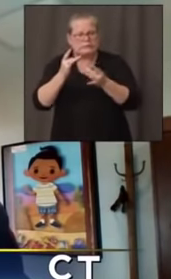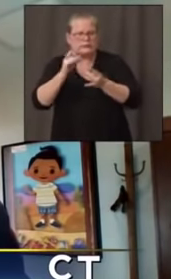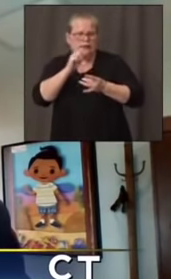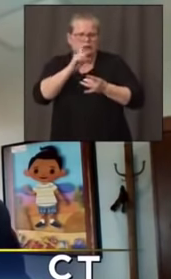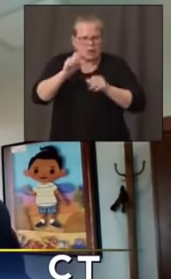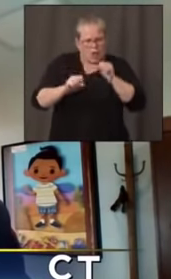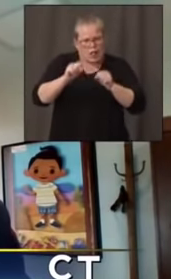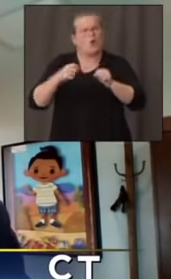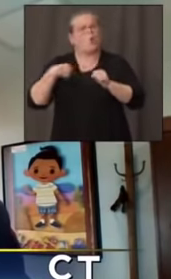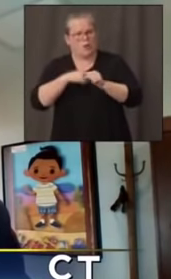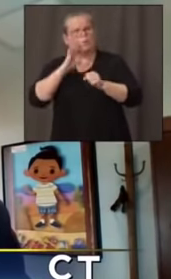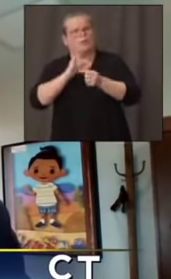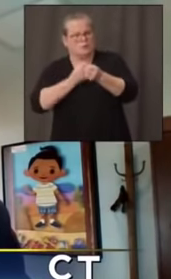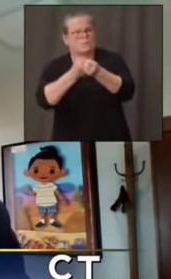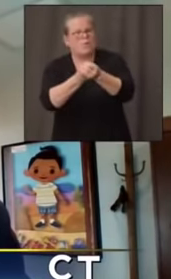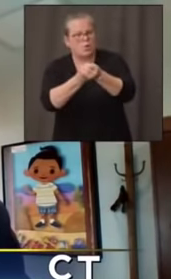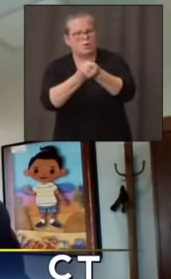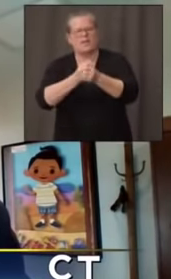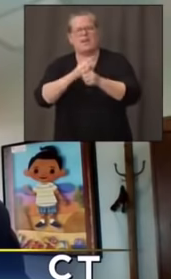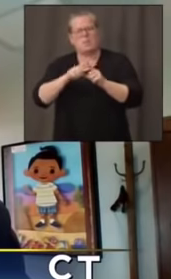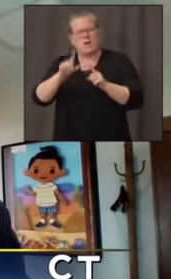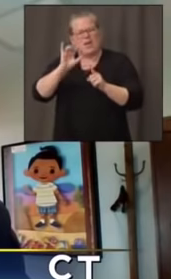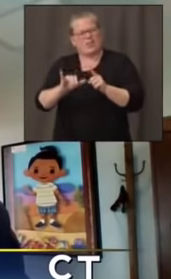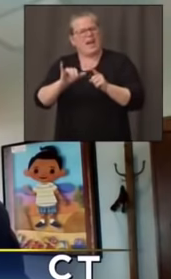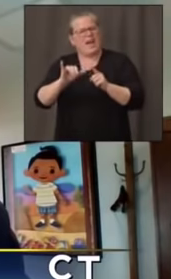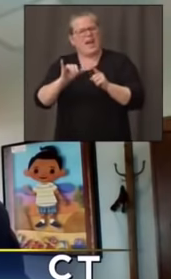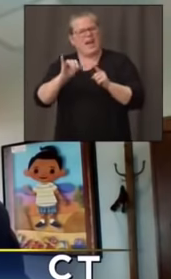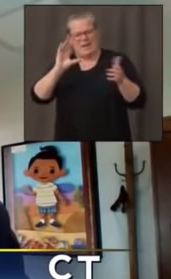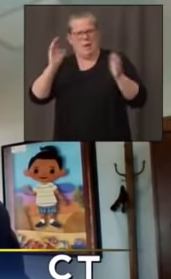to things like that, I don't know that that's helpful.